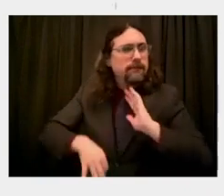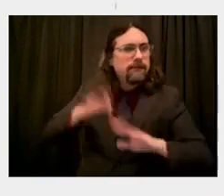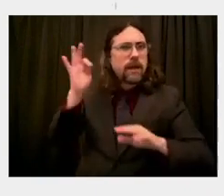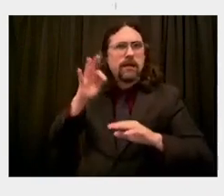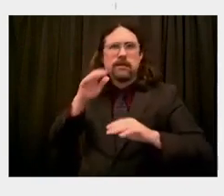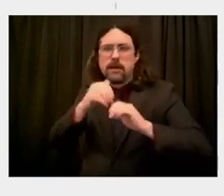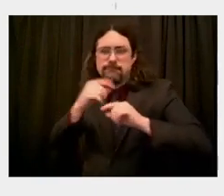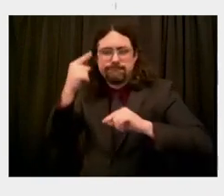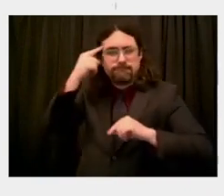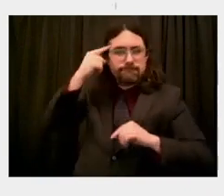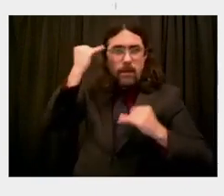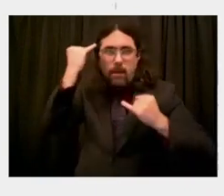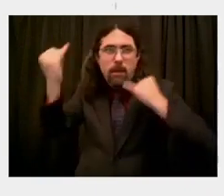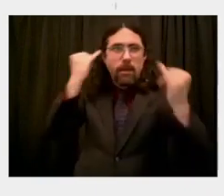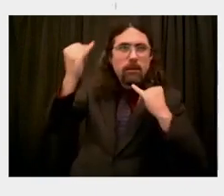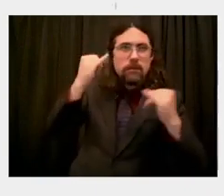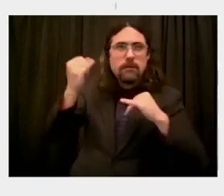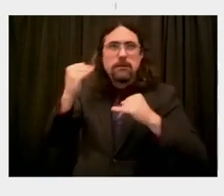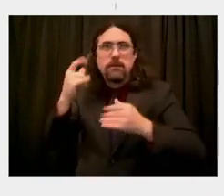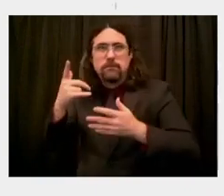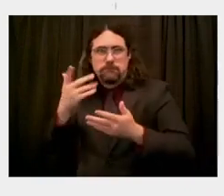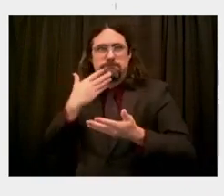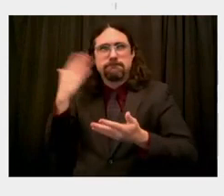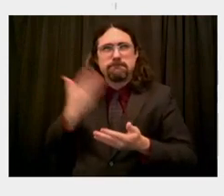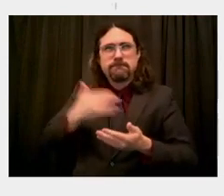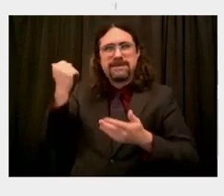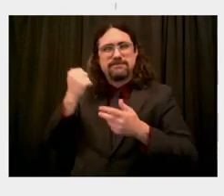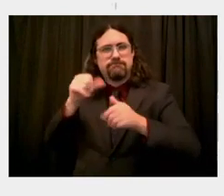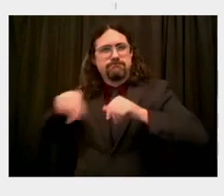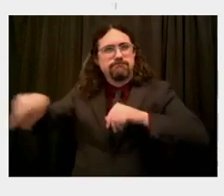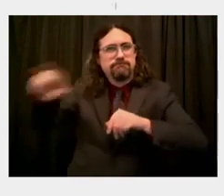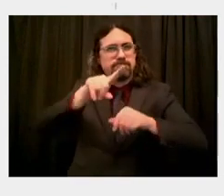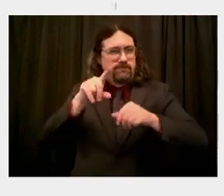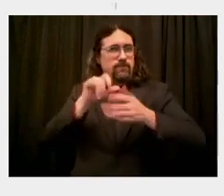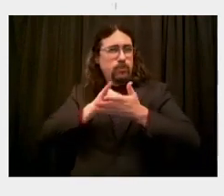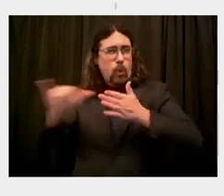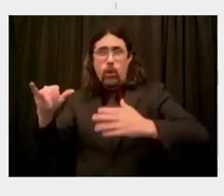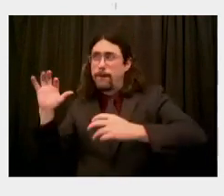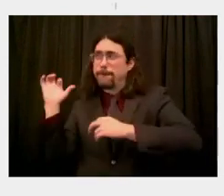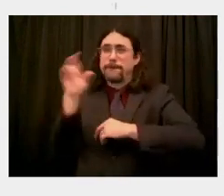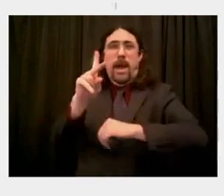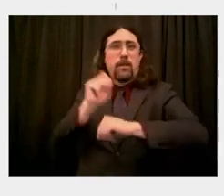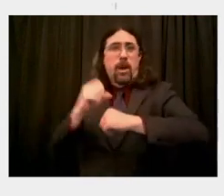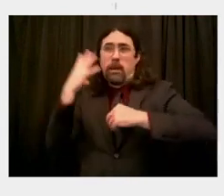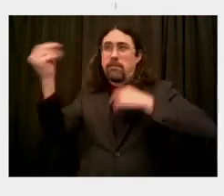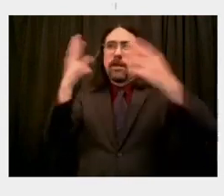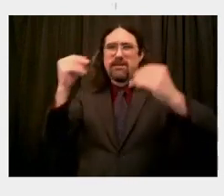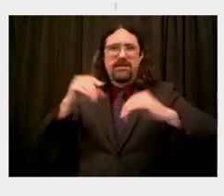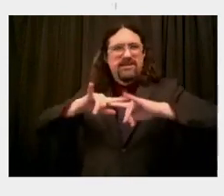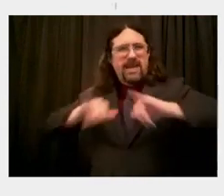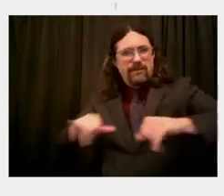ventilation in buses, for example. So, you know, I don't think that we are